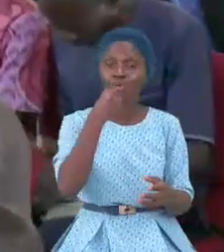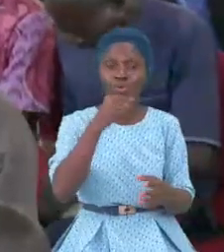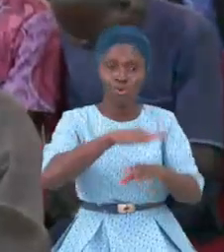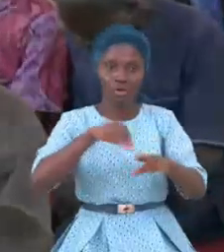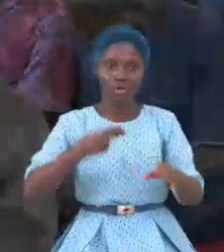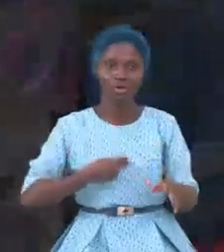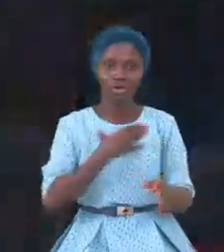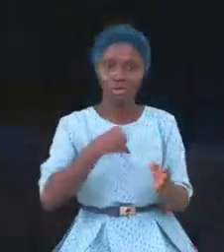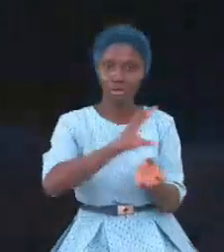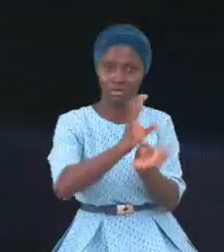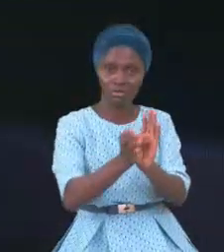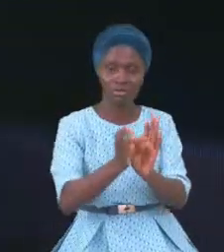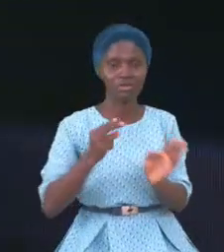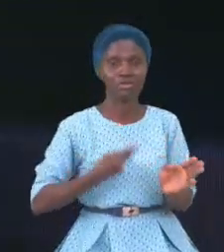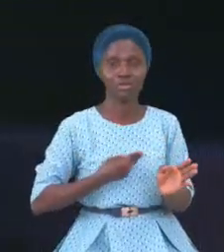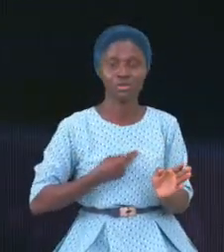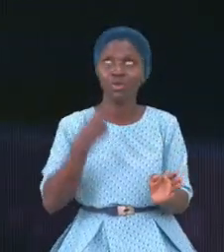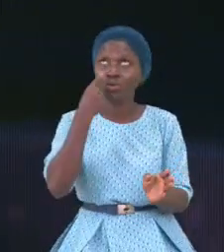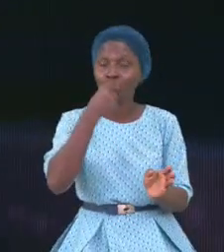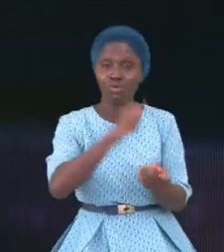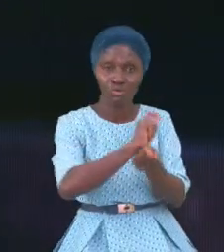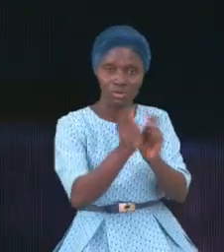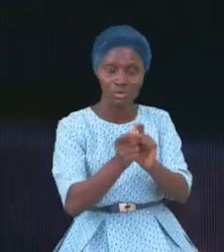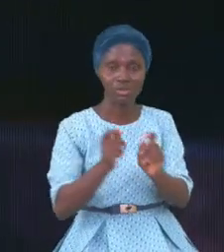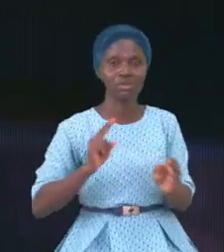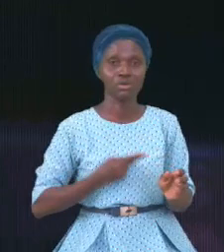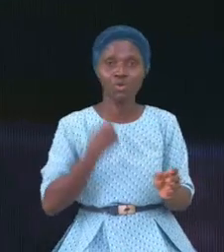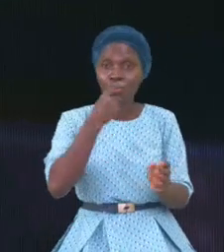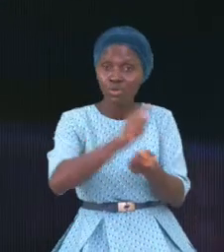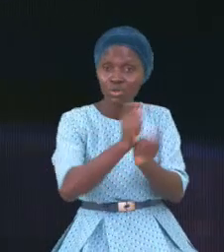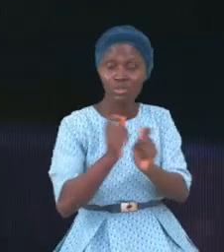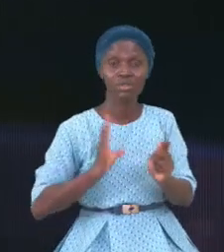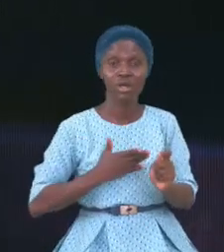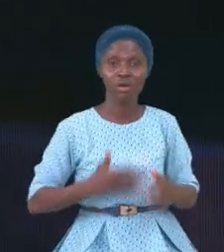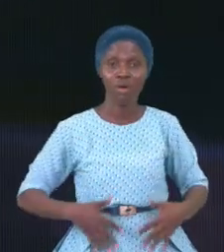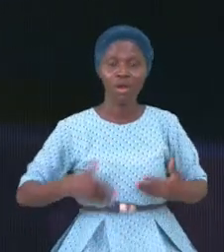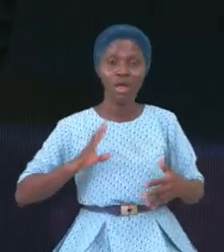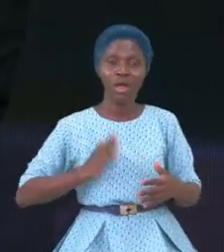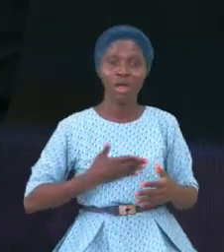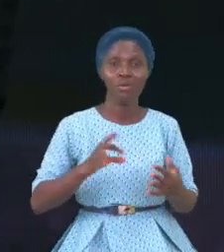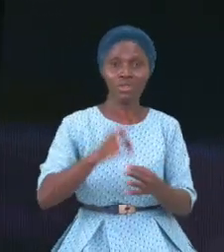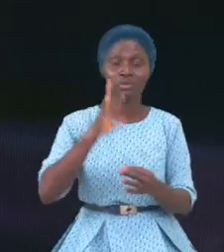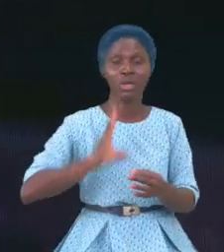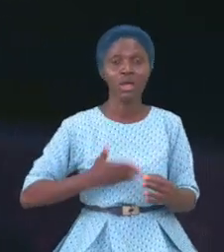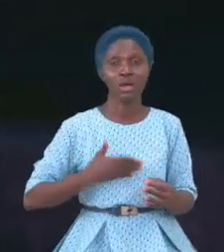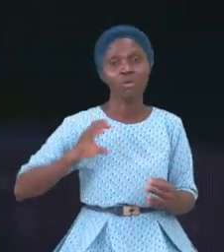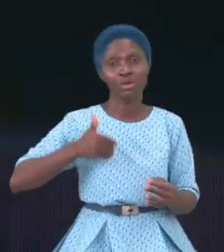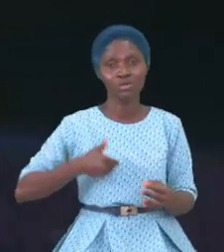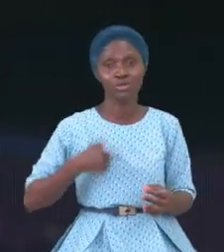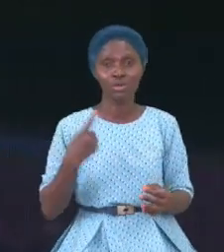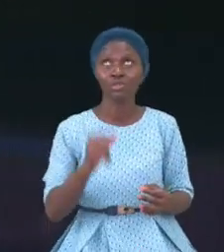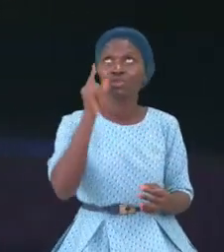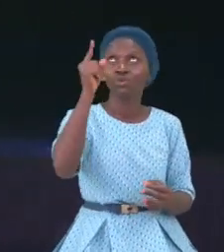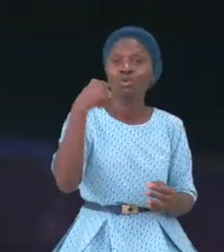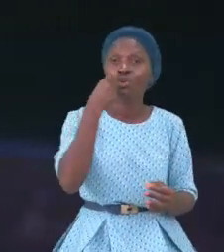one who transformed us, the one that changed our heart, our spirit, our soul, and the one that turned